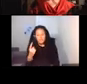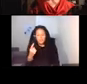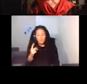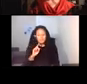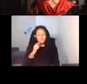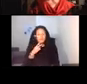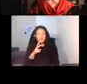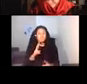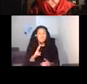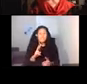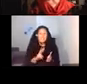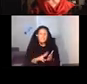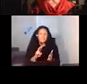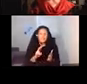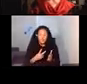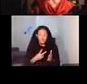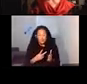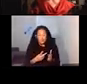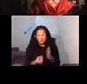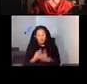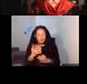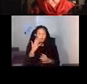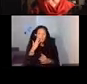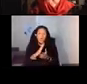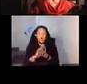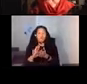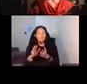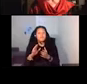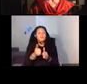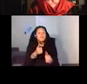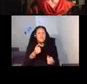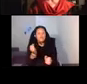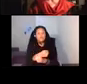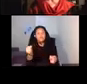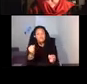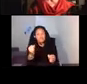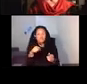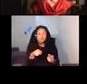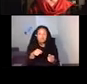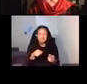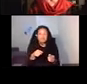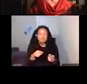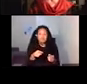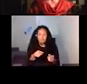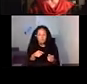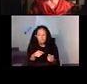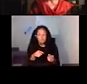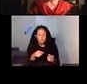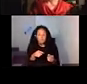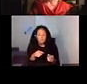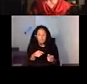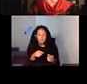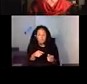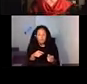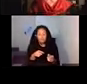V2 rocket at Hoffman's ball bearing factory when the factory was devastated, in Chelmsford, where she